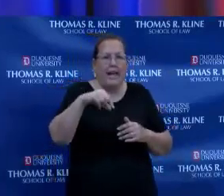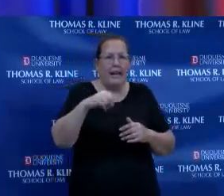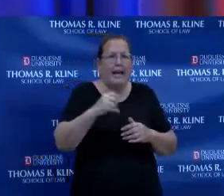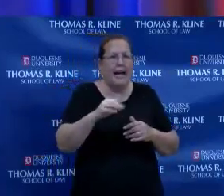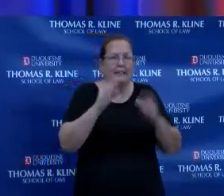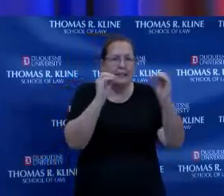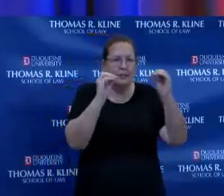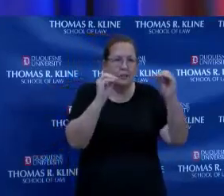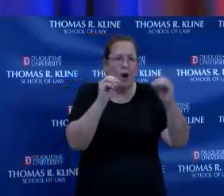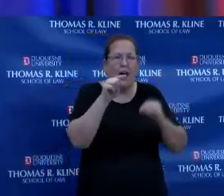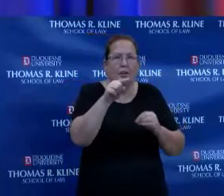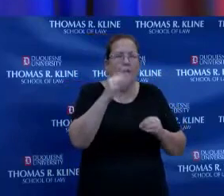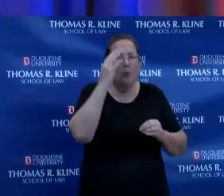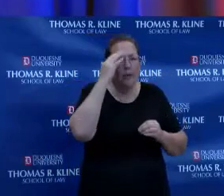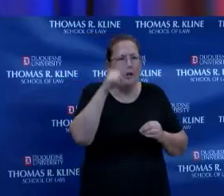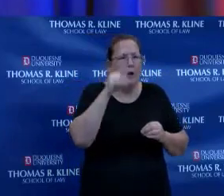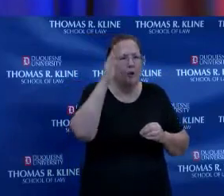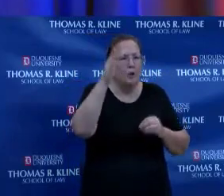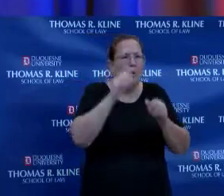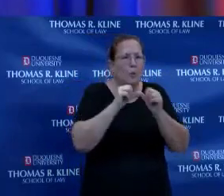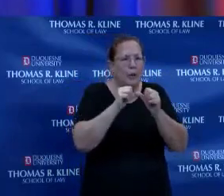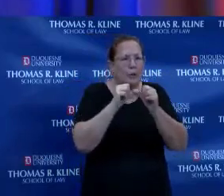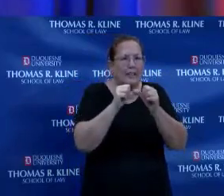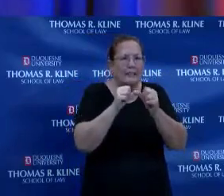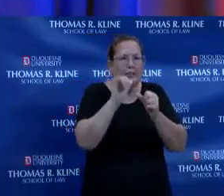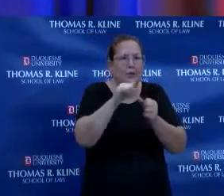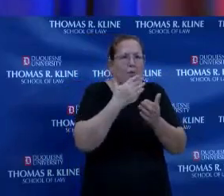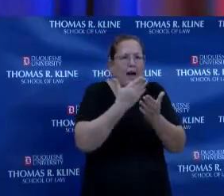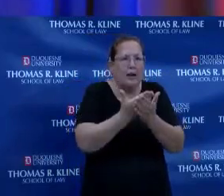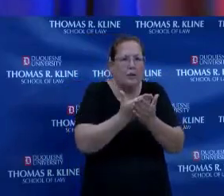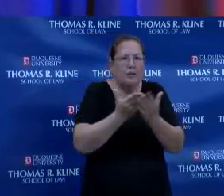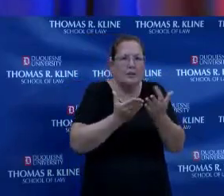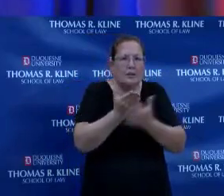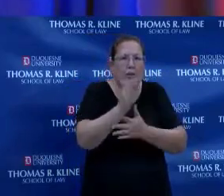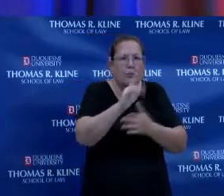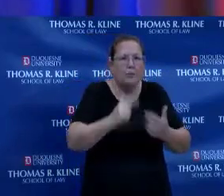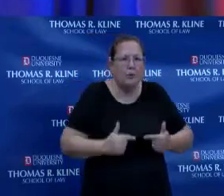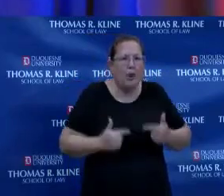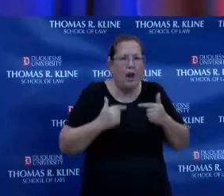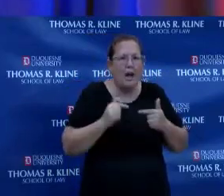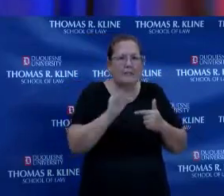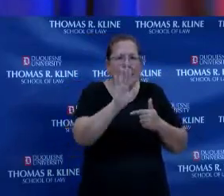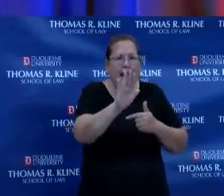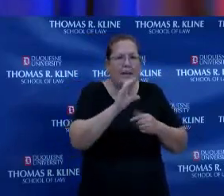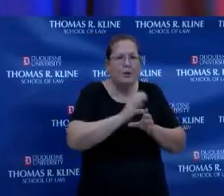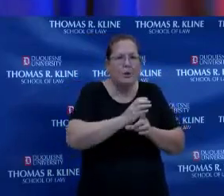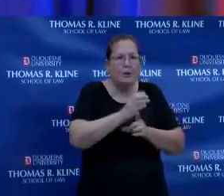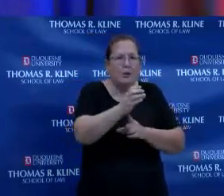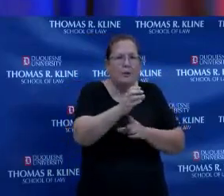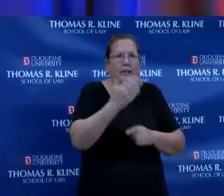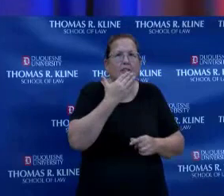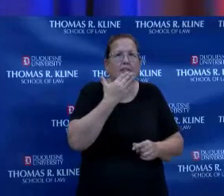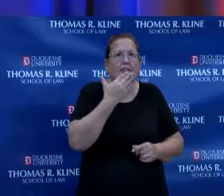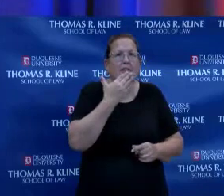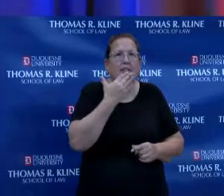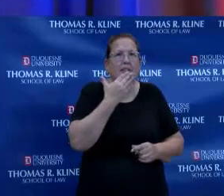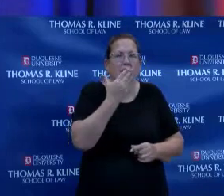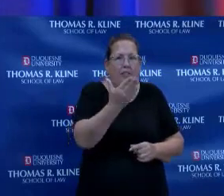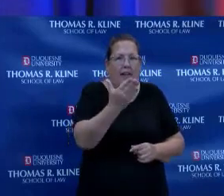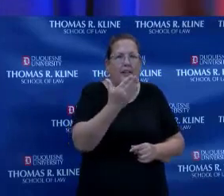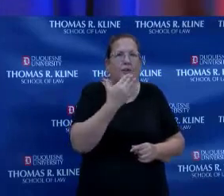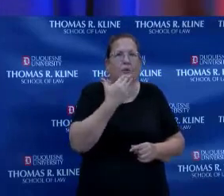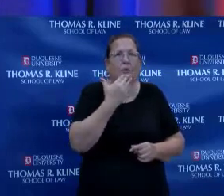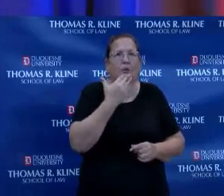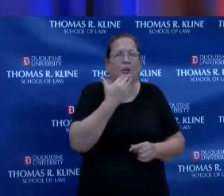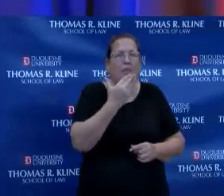that innate empathy and goodness with you throughout your lives and your careers. Thank you. Thank